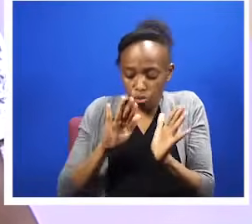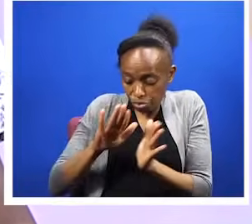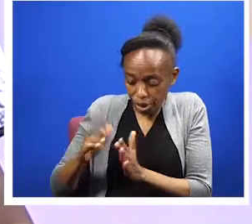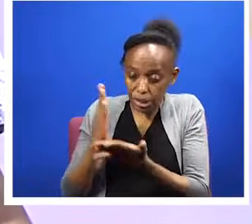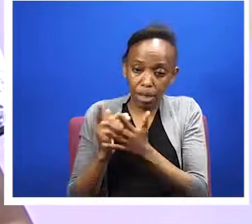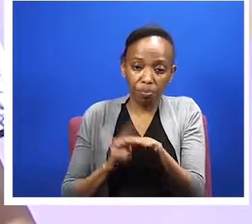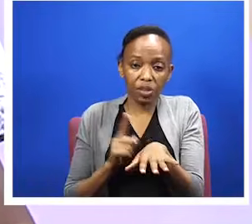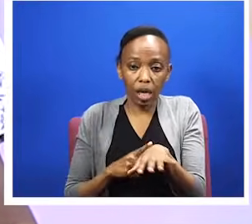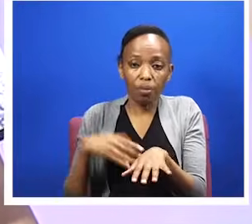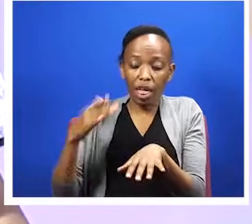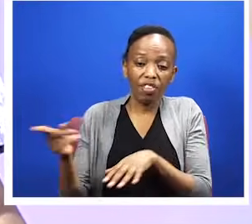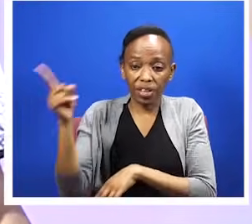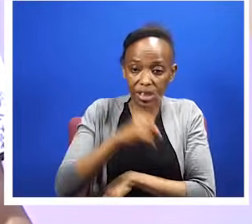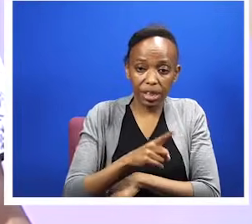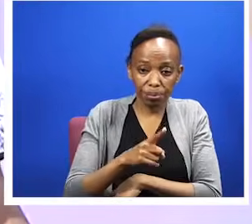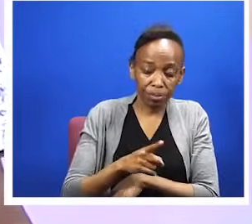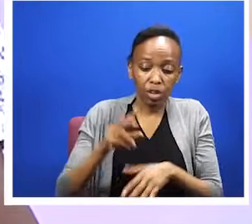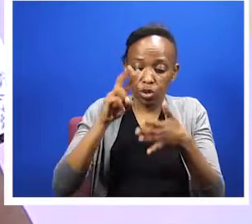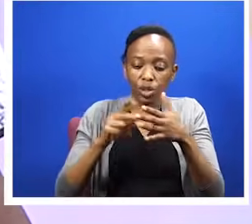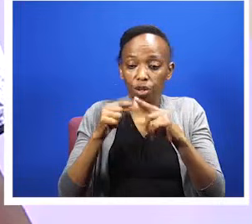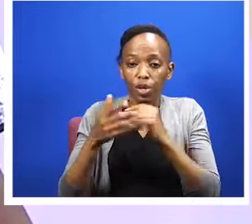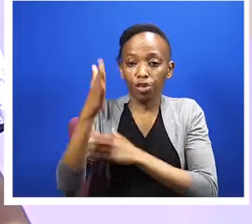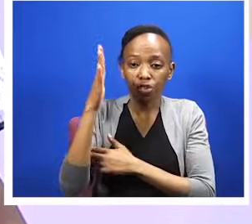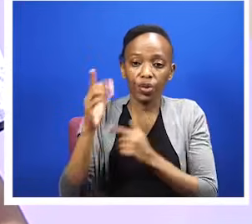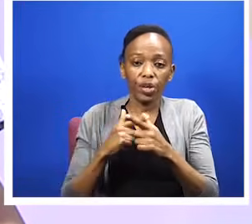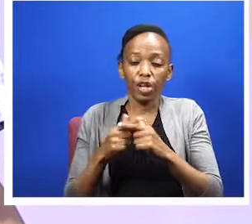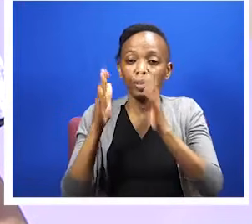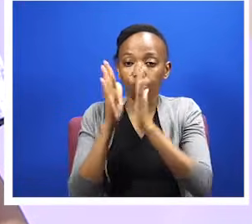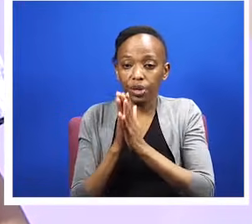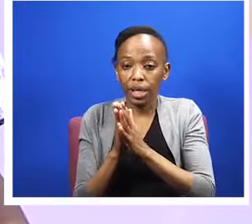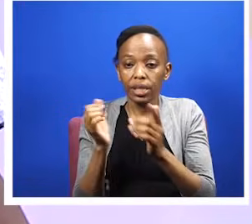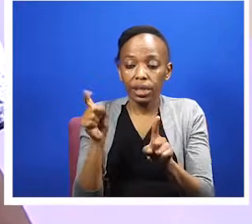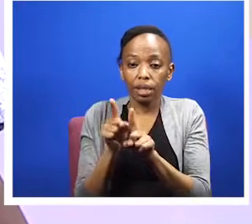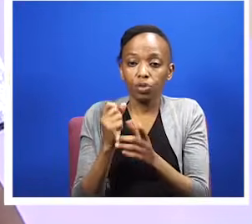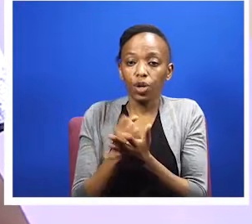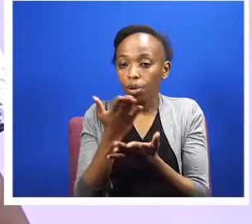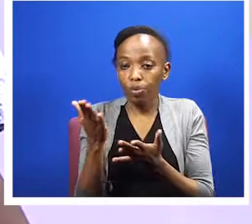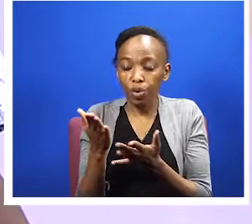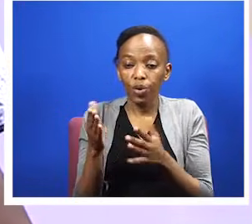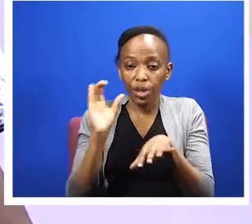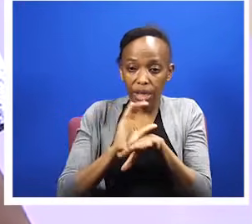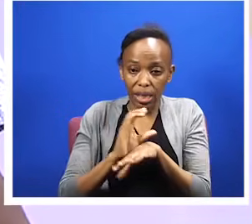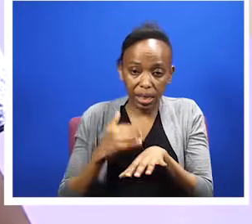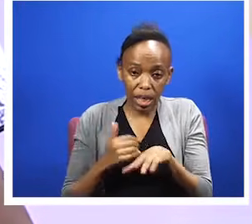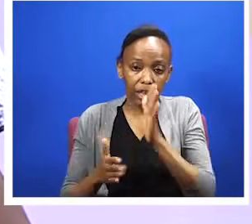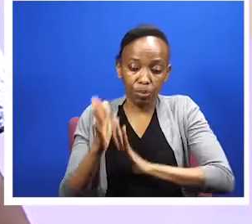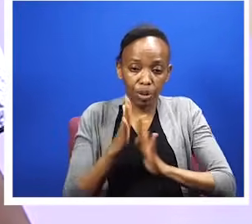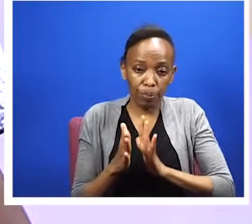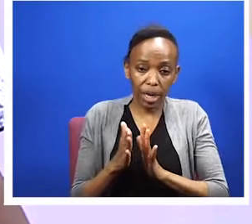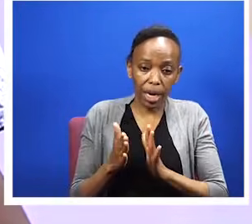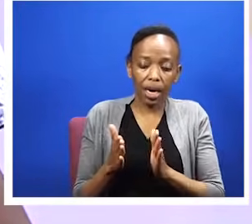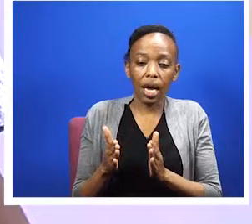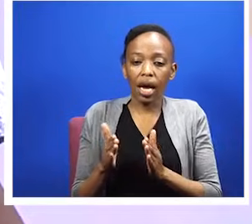time every day to read the word of God and to pray. And to help you do this, the church has prepared a junior